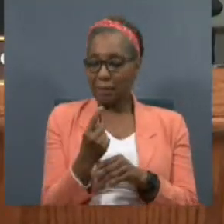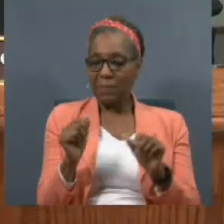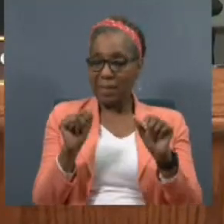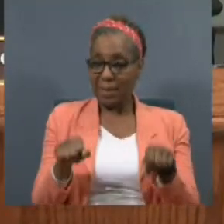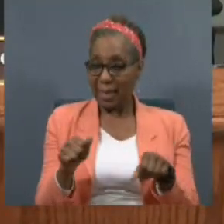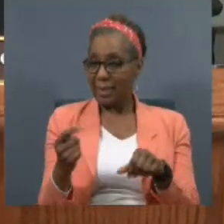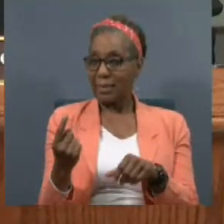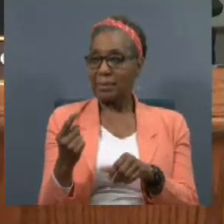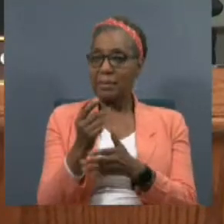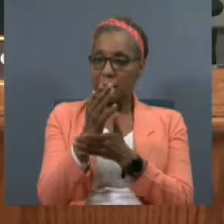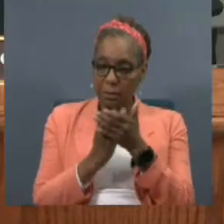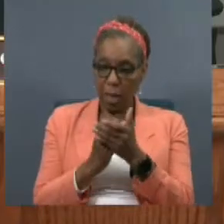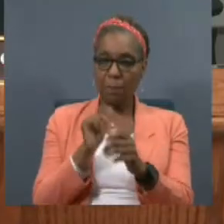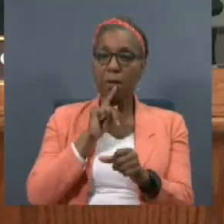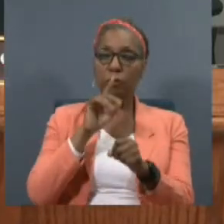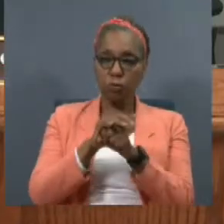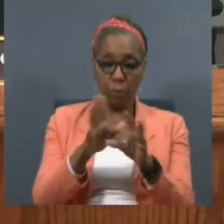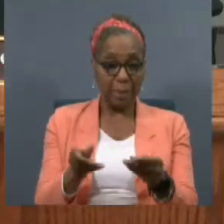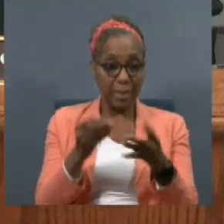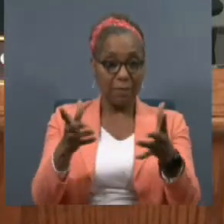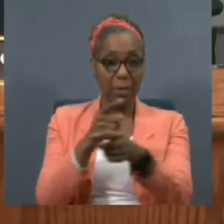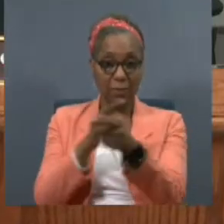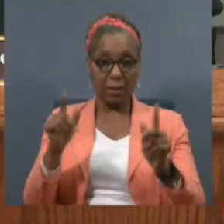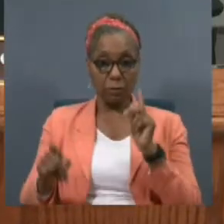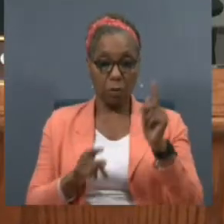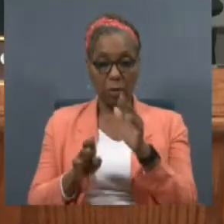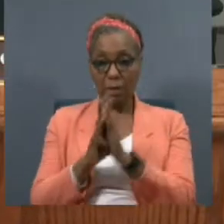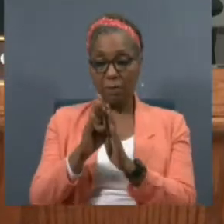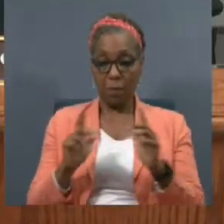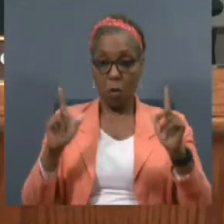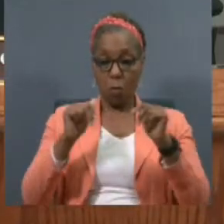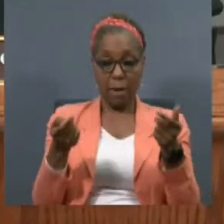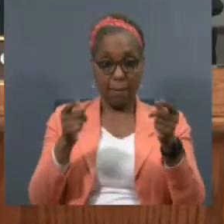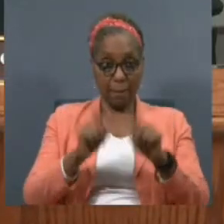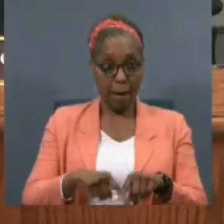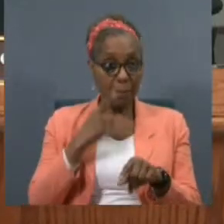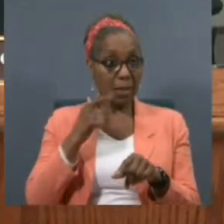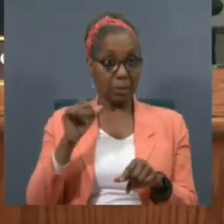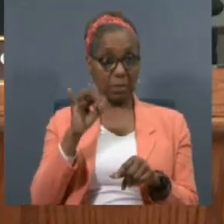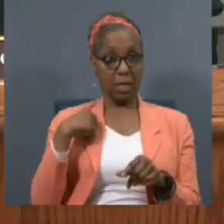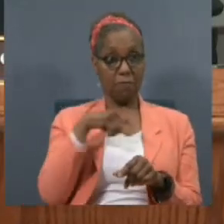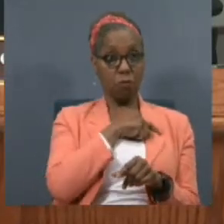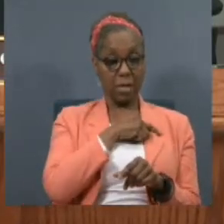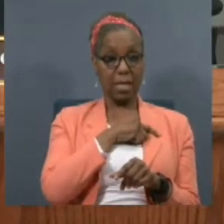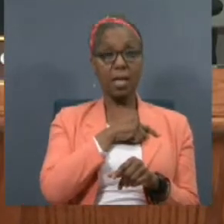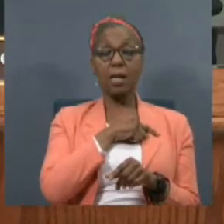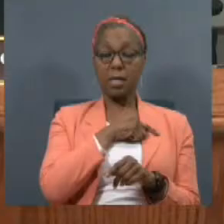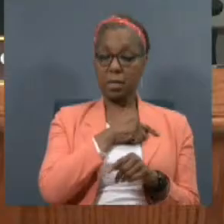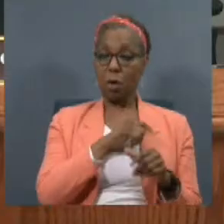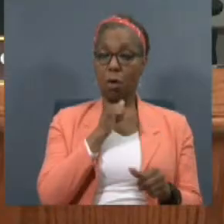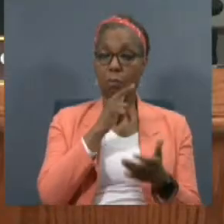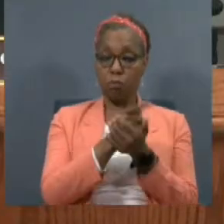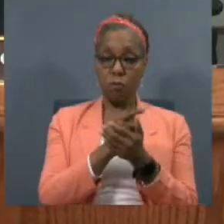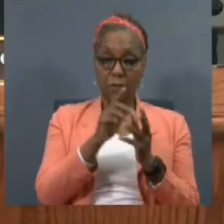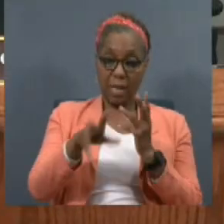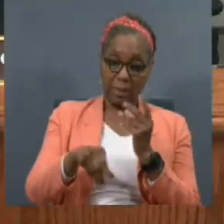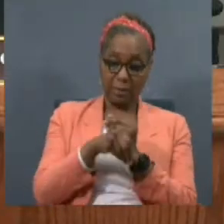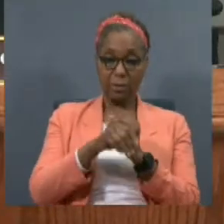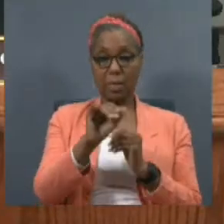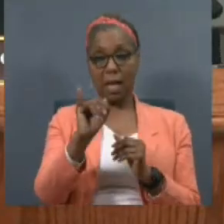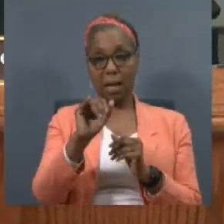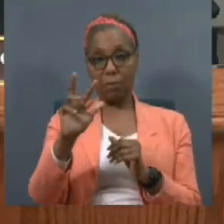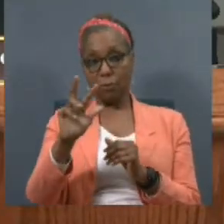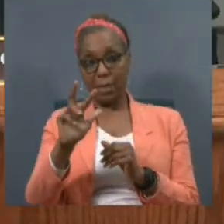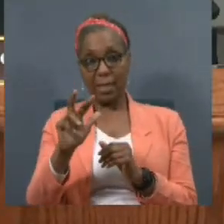of assurance that can be given these folks that development, when it comes in, because if we do this annexation, it comes in I-3,